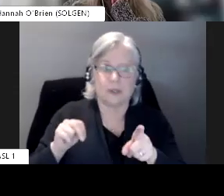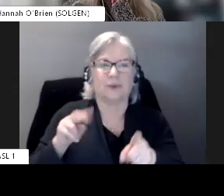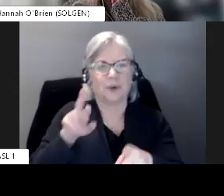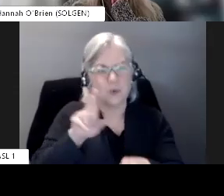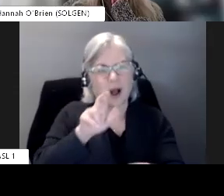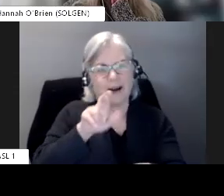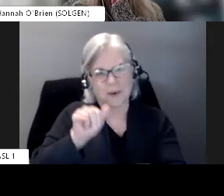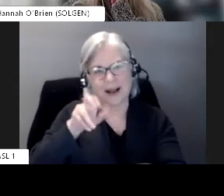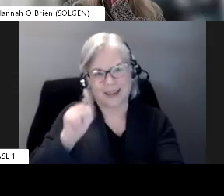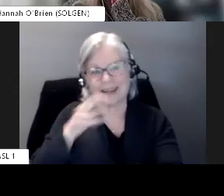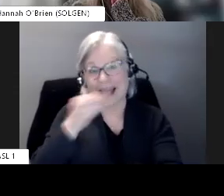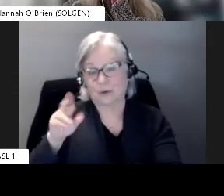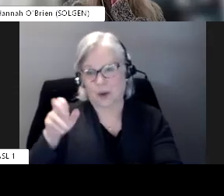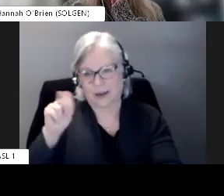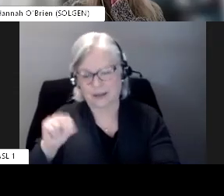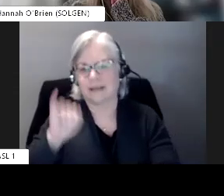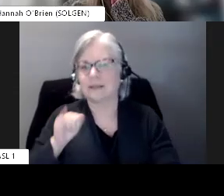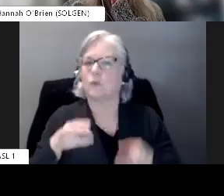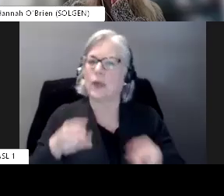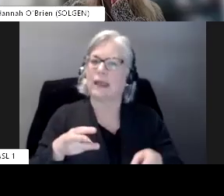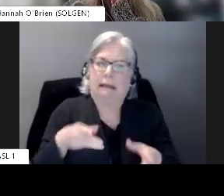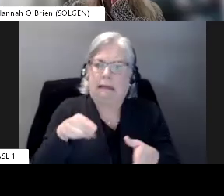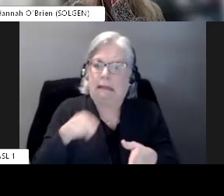in more detail in a moment.